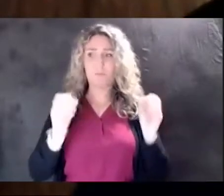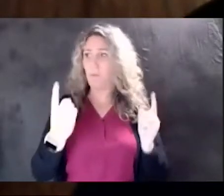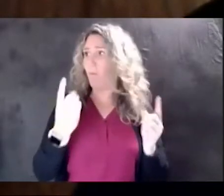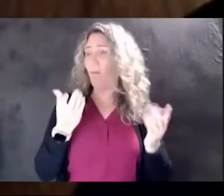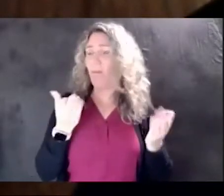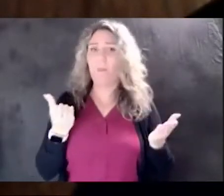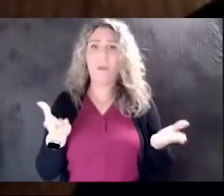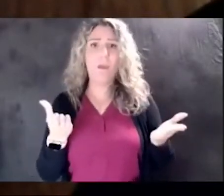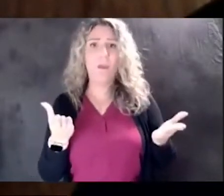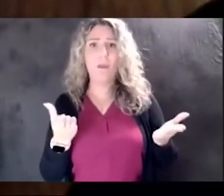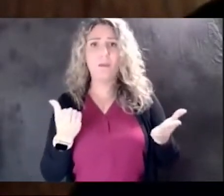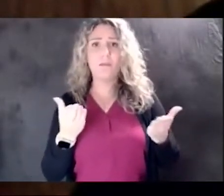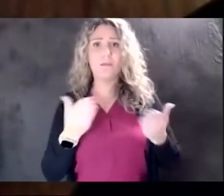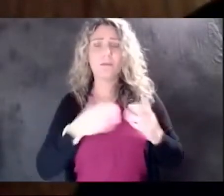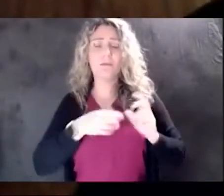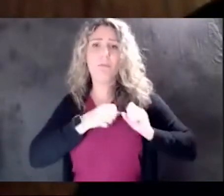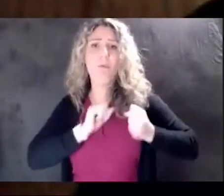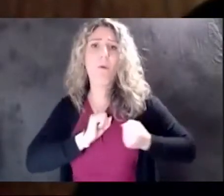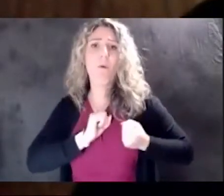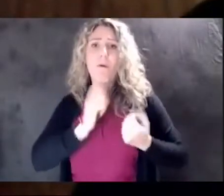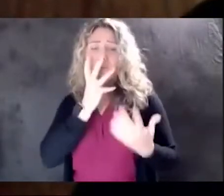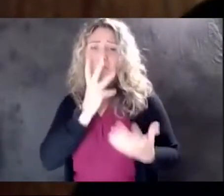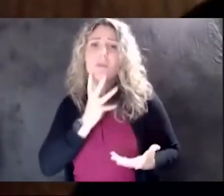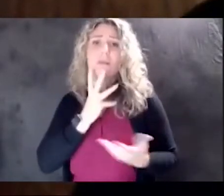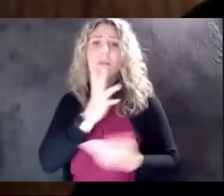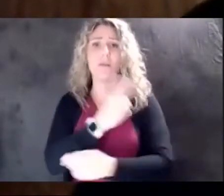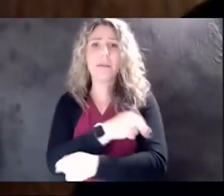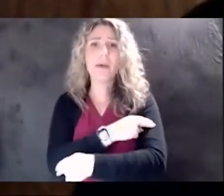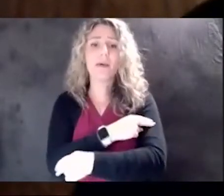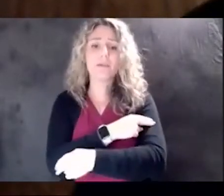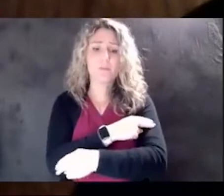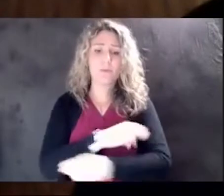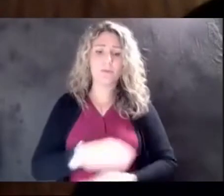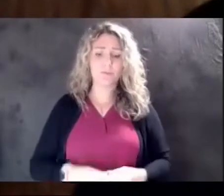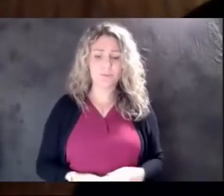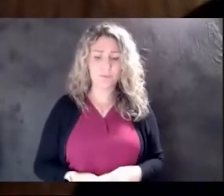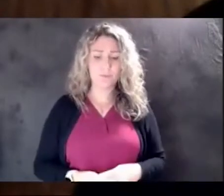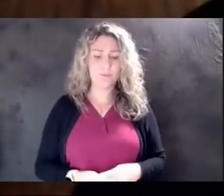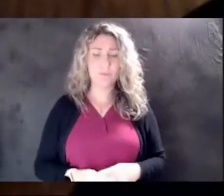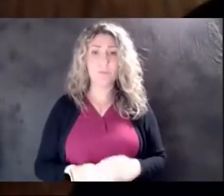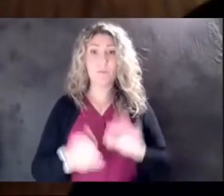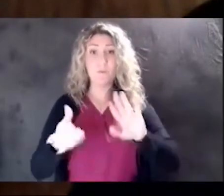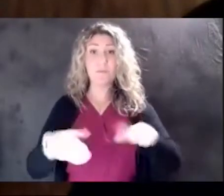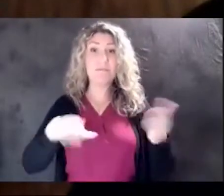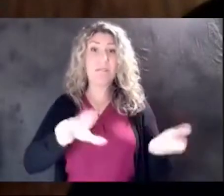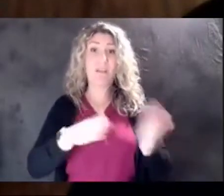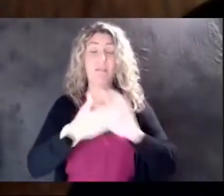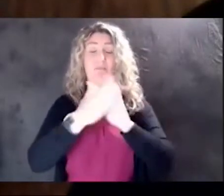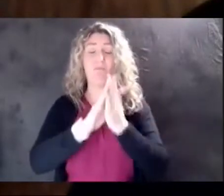to mourn at the hospital, and so death was real.